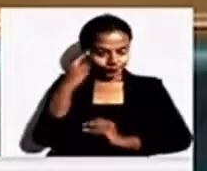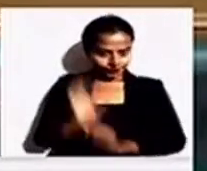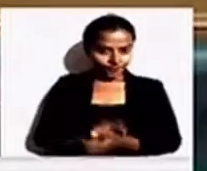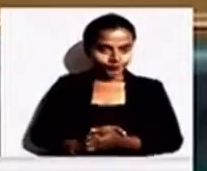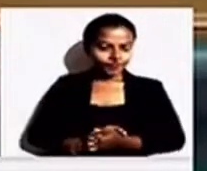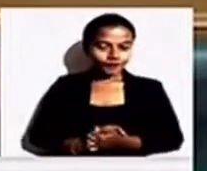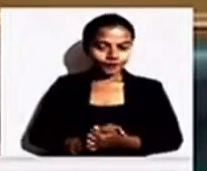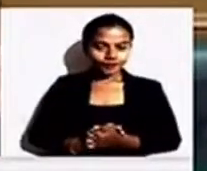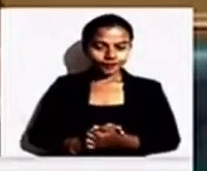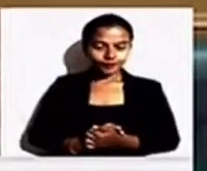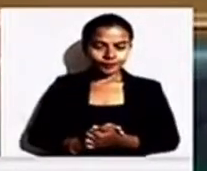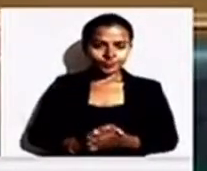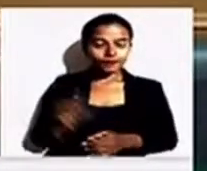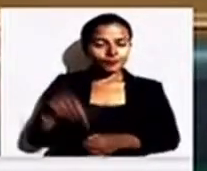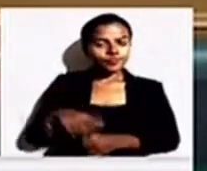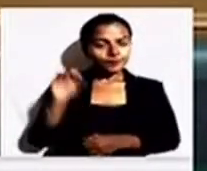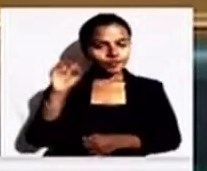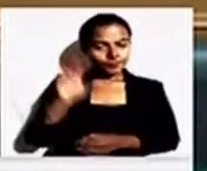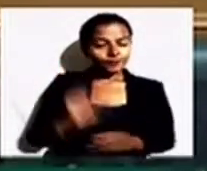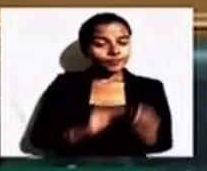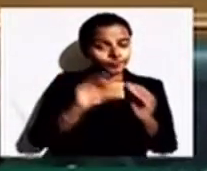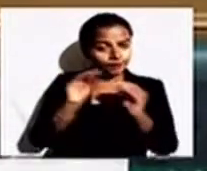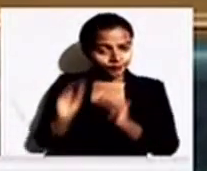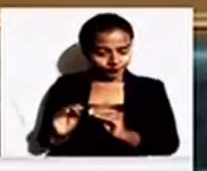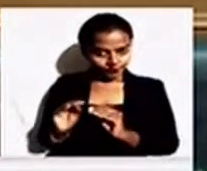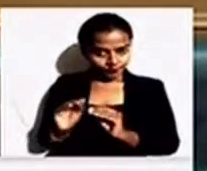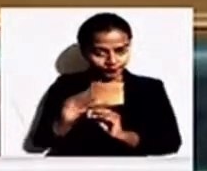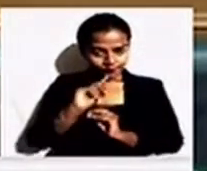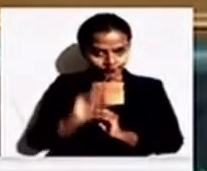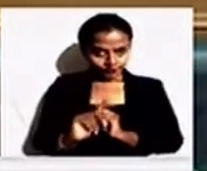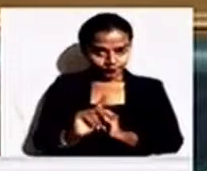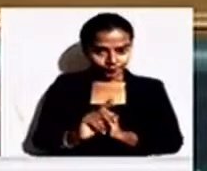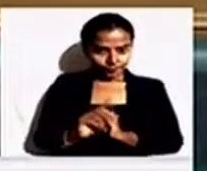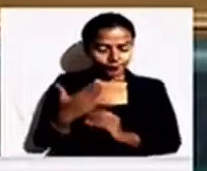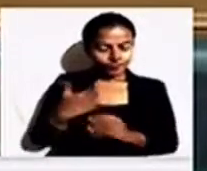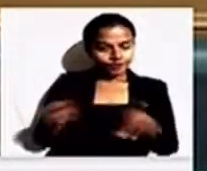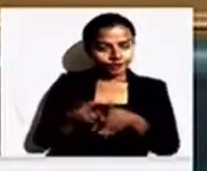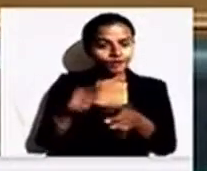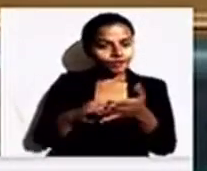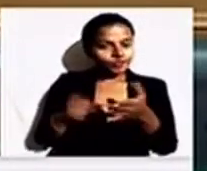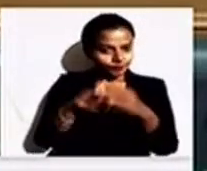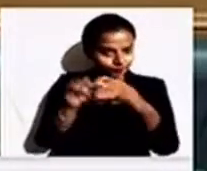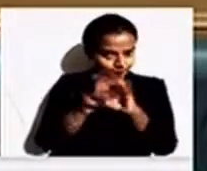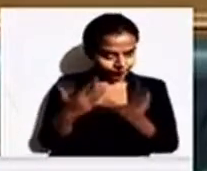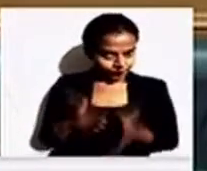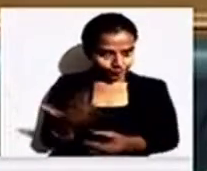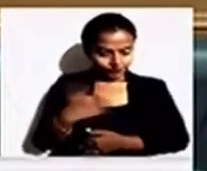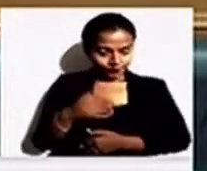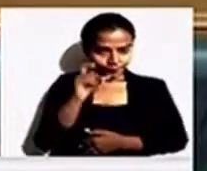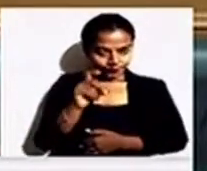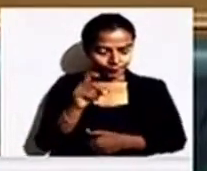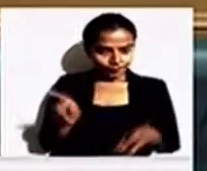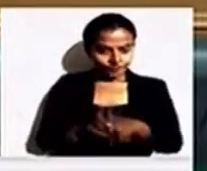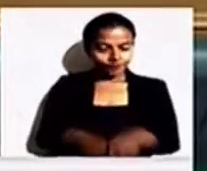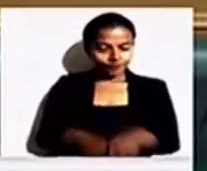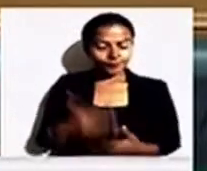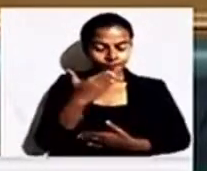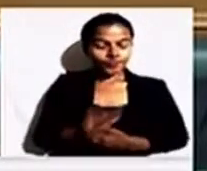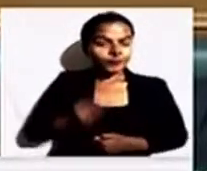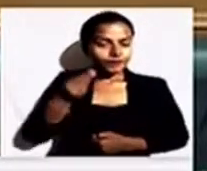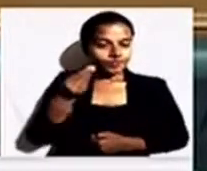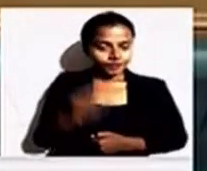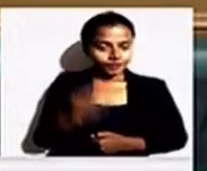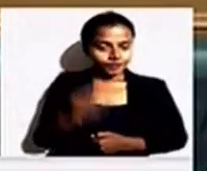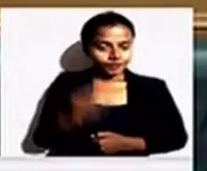after election with warp speed like force and left me awash with gratitude for the trust placed in me as